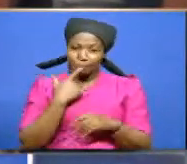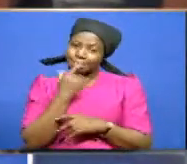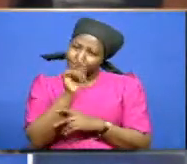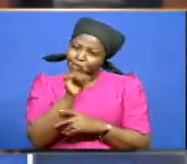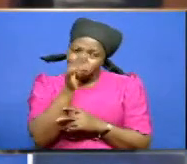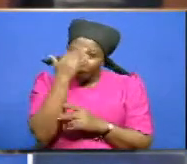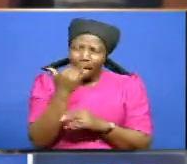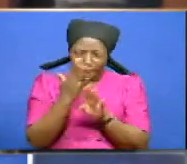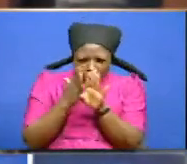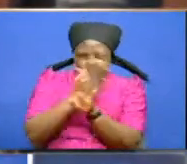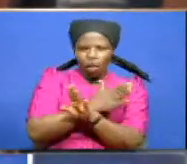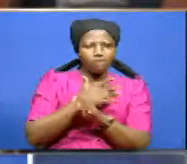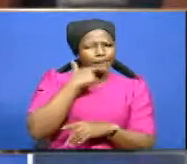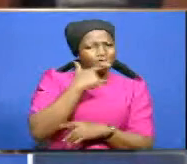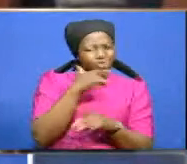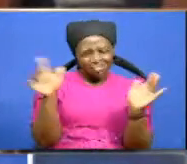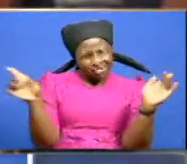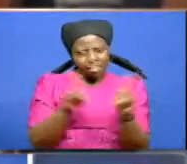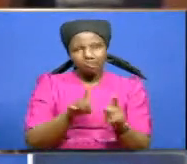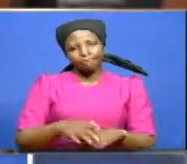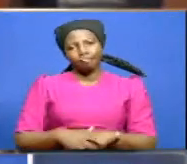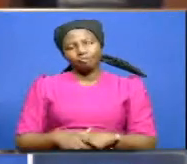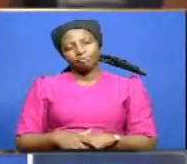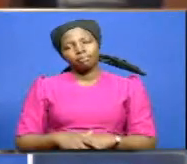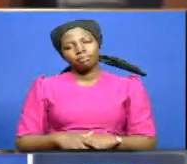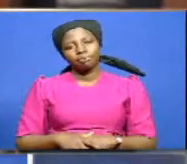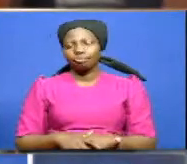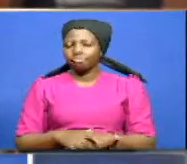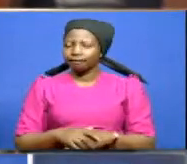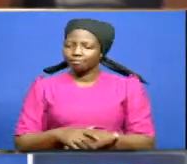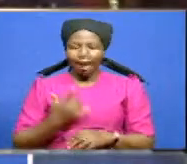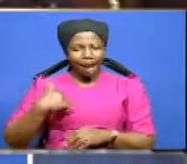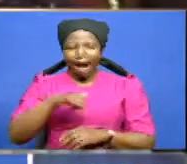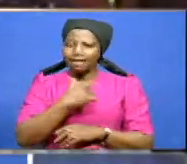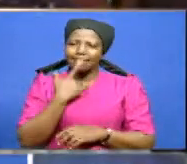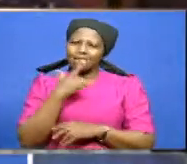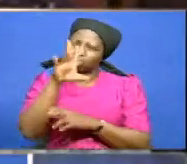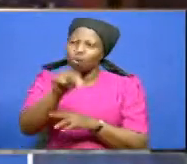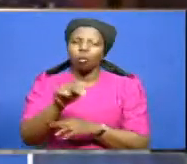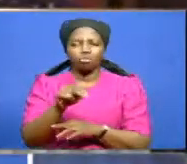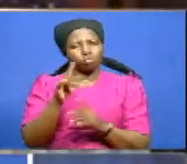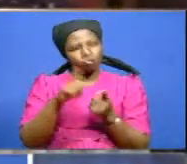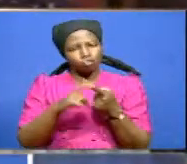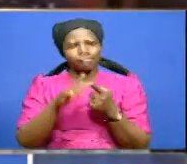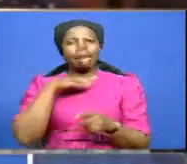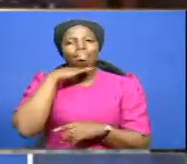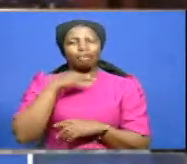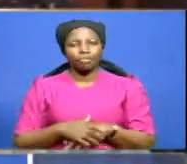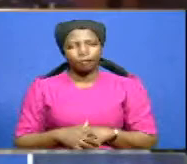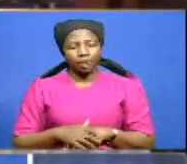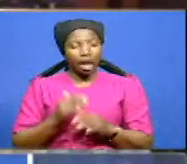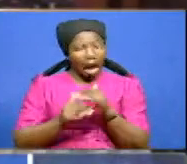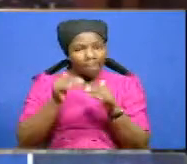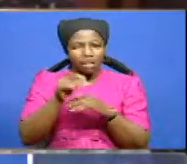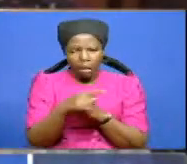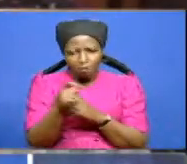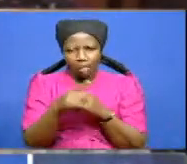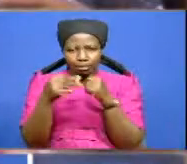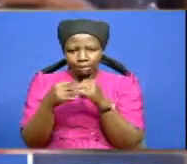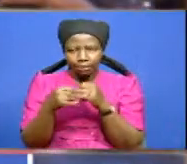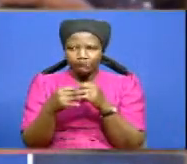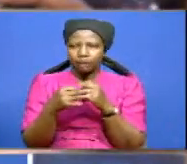before. It is no to a suicide mission. After 8 months of talks, KMPDU